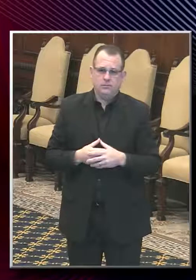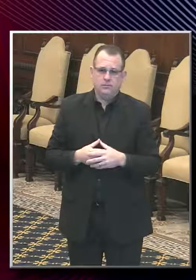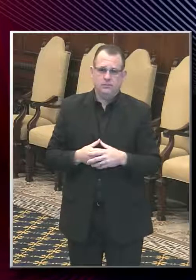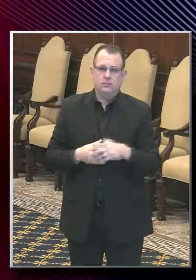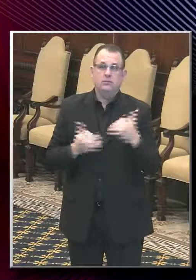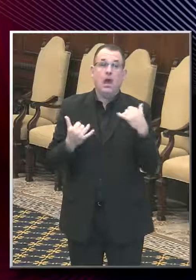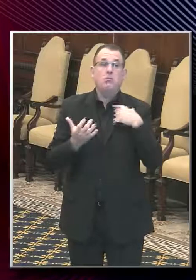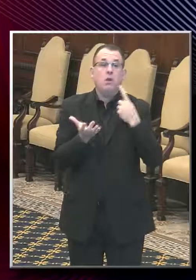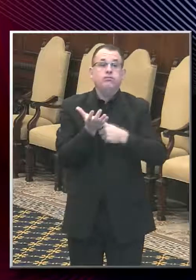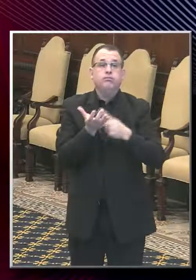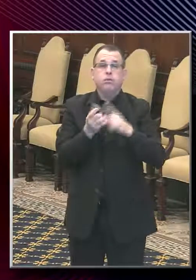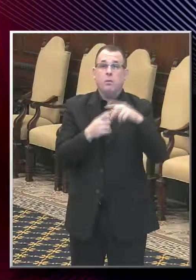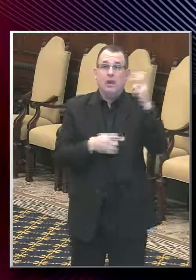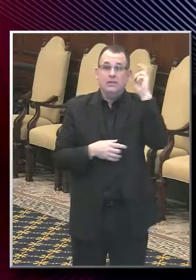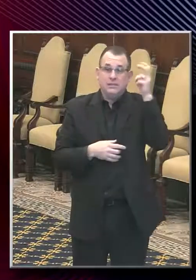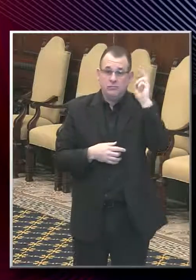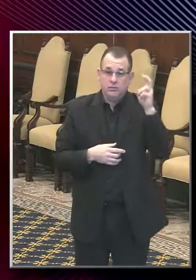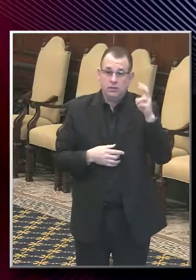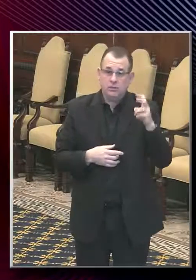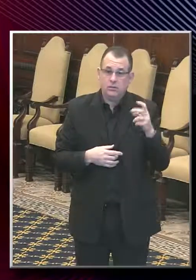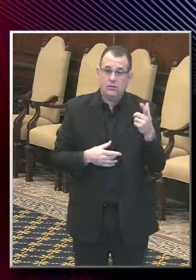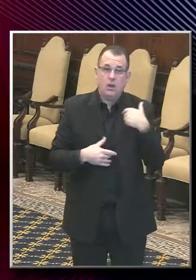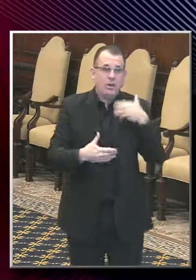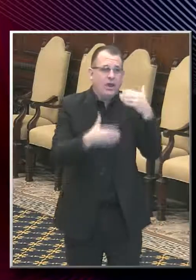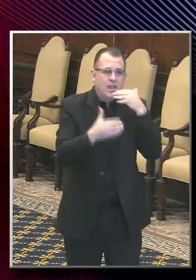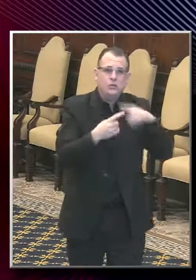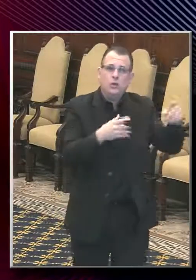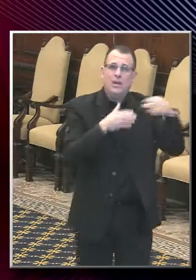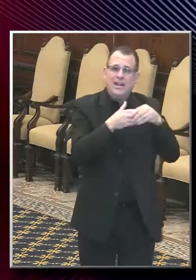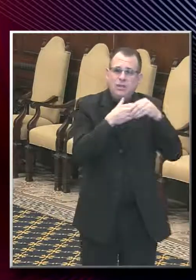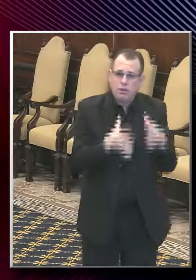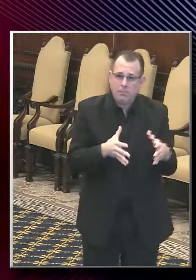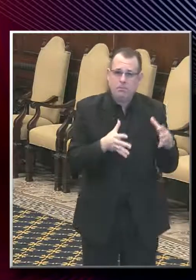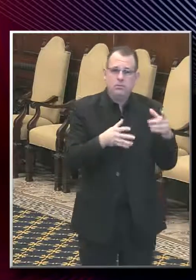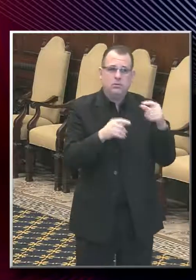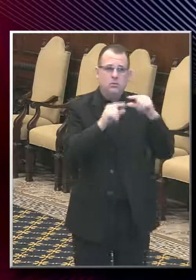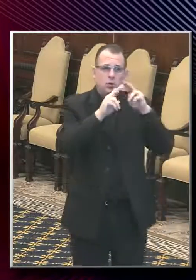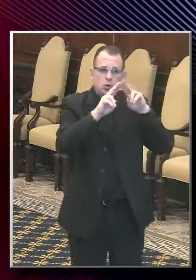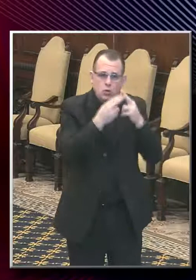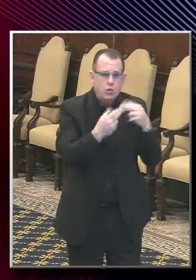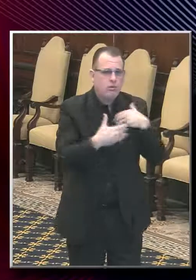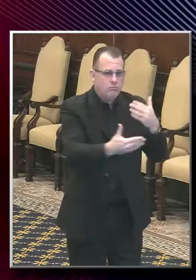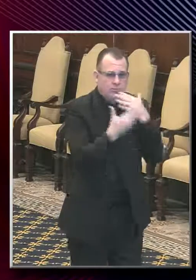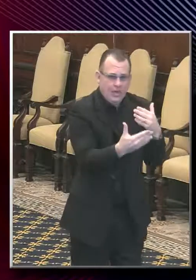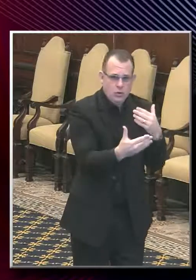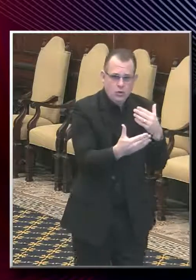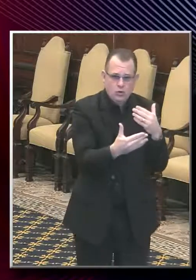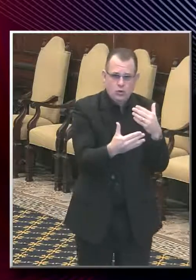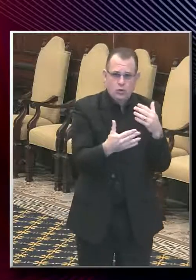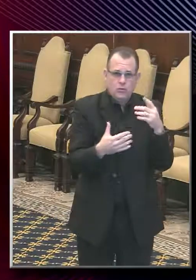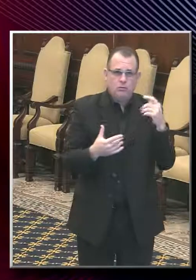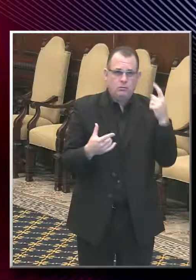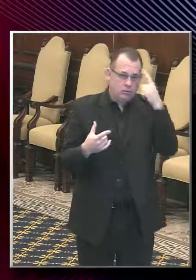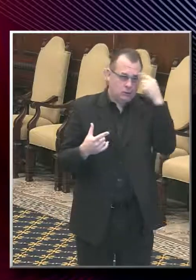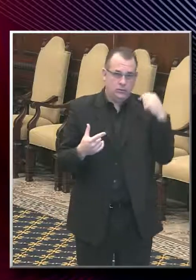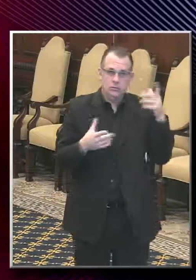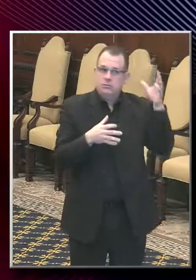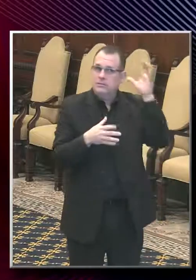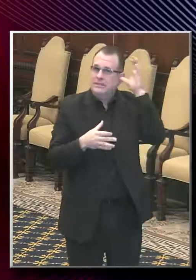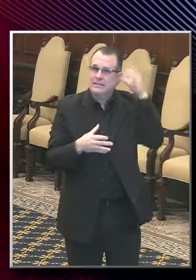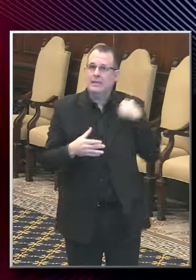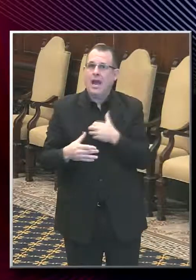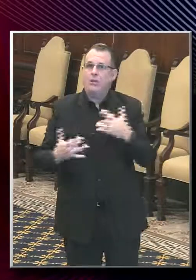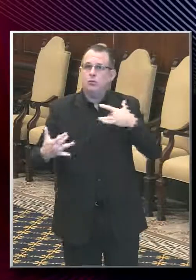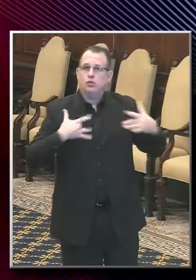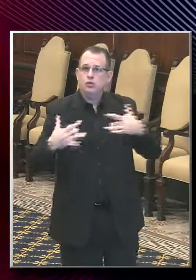the leadership of the Transport Workers Union Local 234 for hearing our concerns and delaying their job action. Healthcare workers and other essential